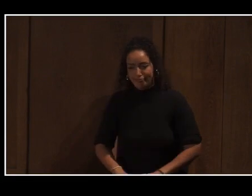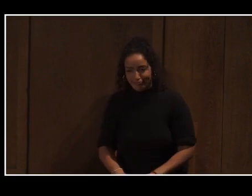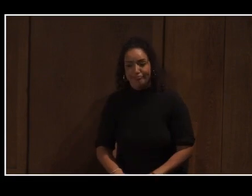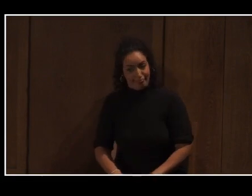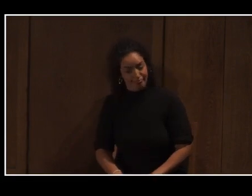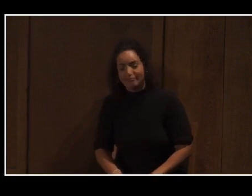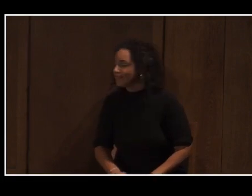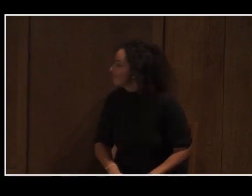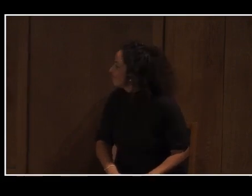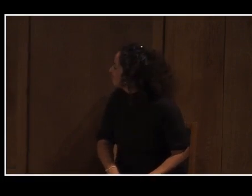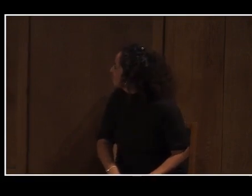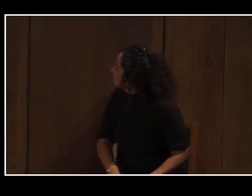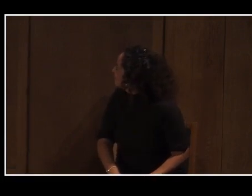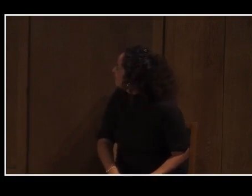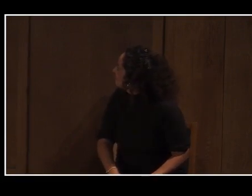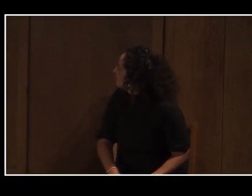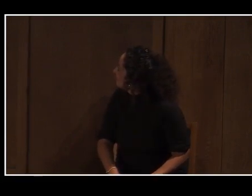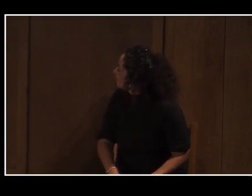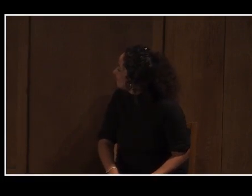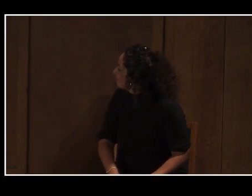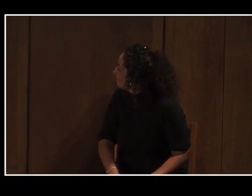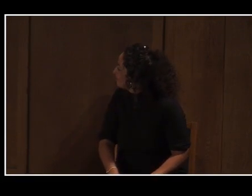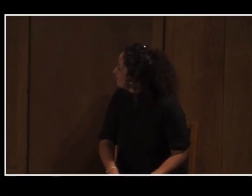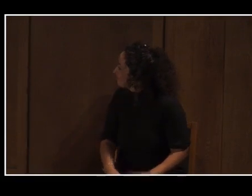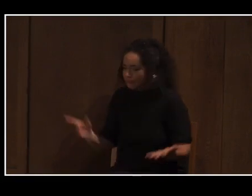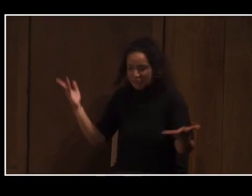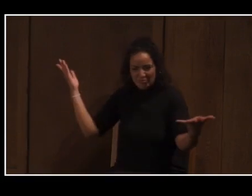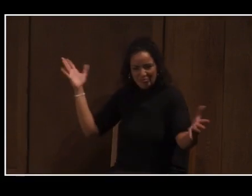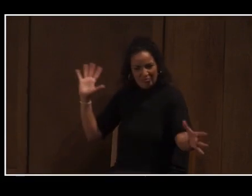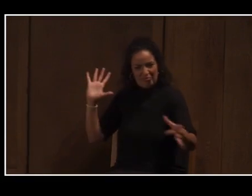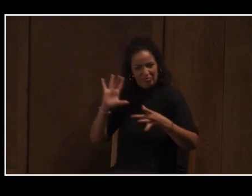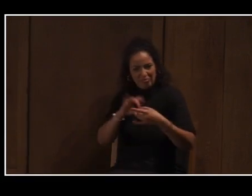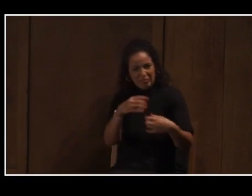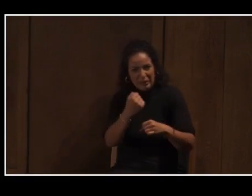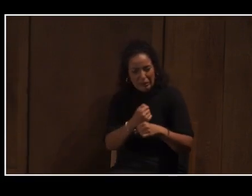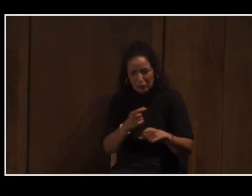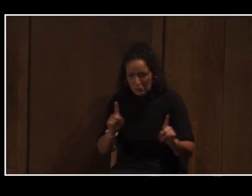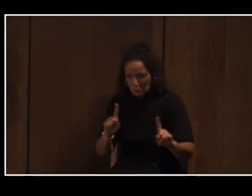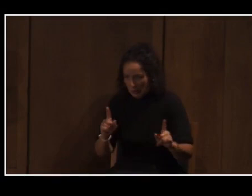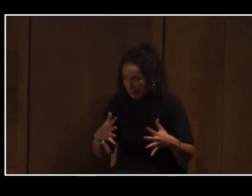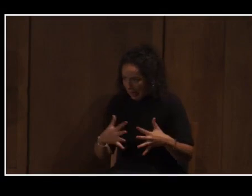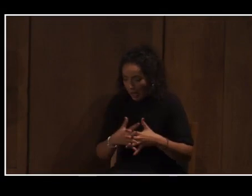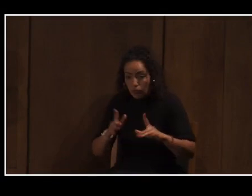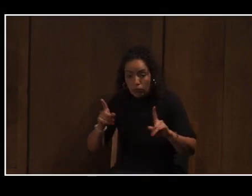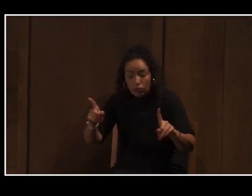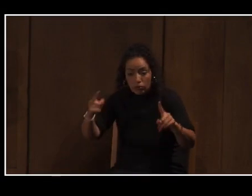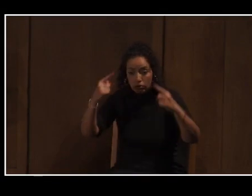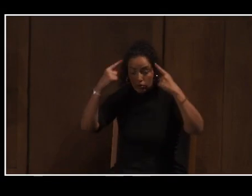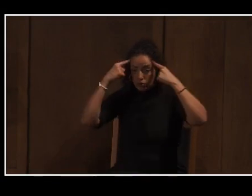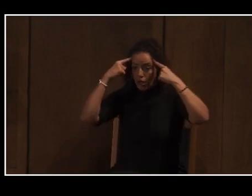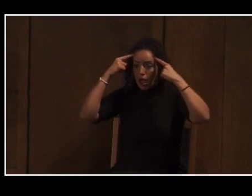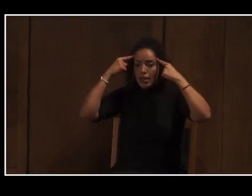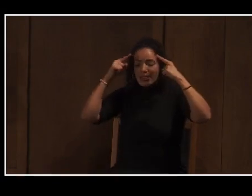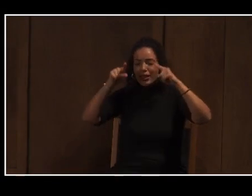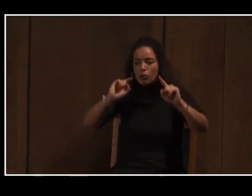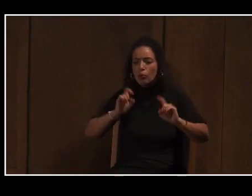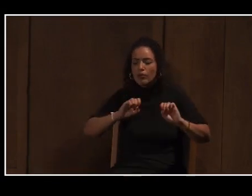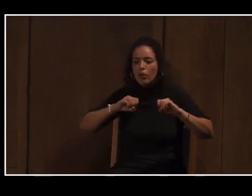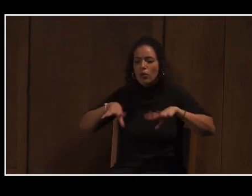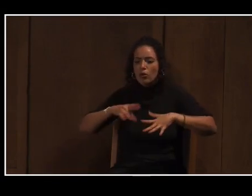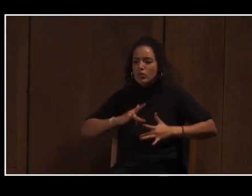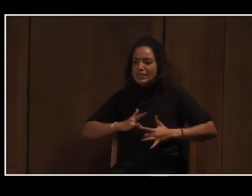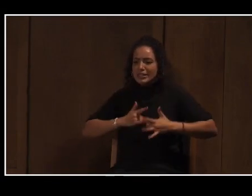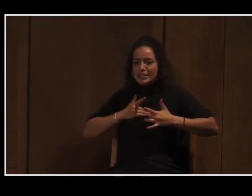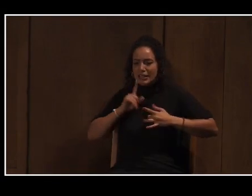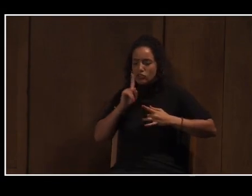clunkily, but it runs away. So basically, what does this have to do with government? But in many ways, I think that we've lost the sense of provocation